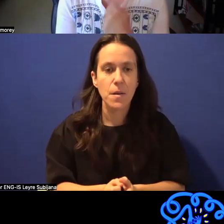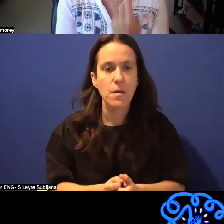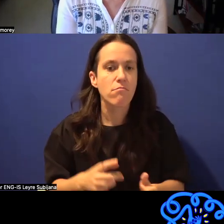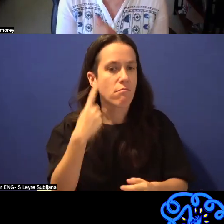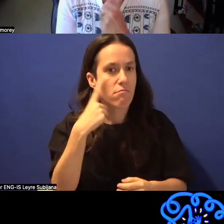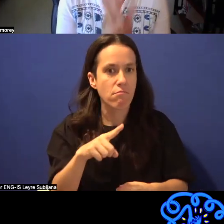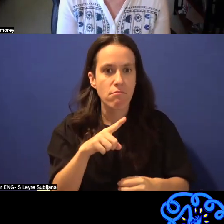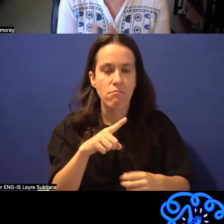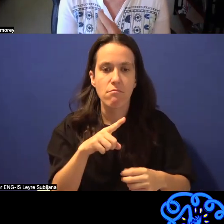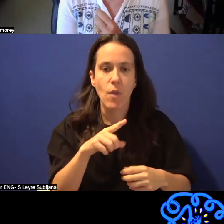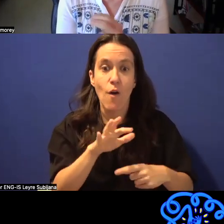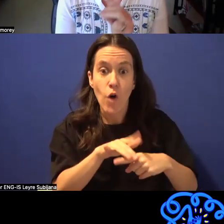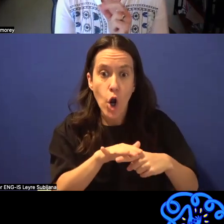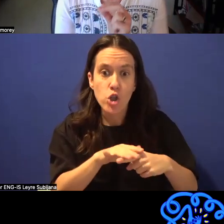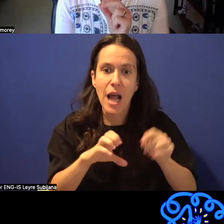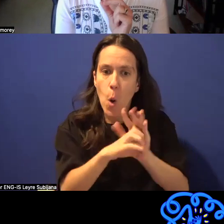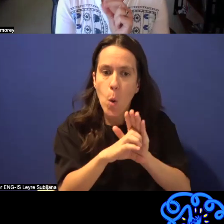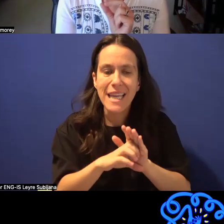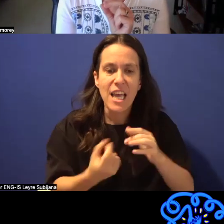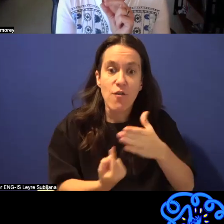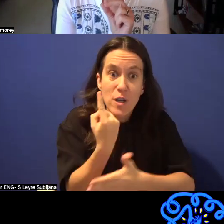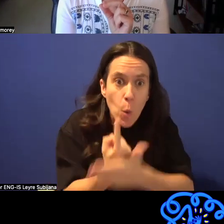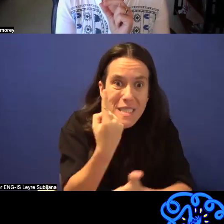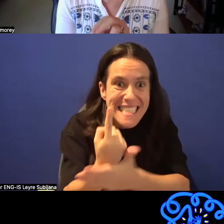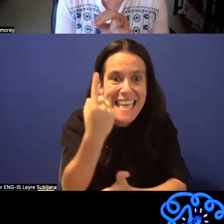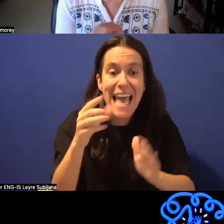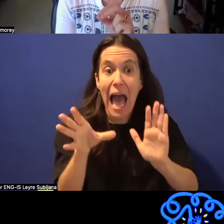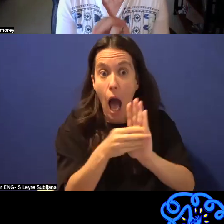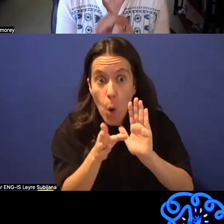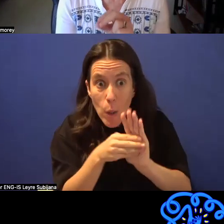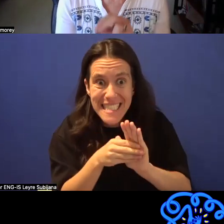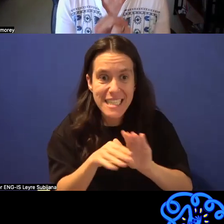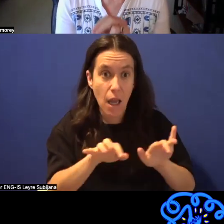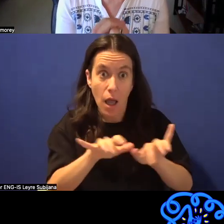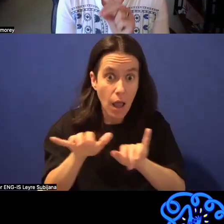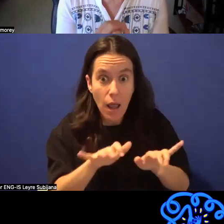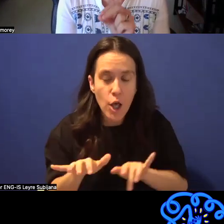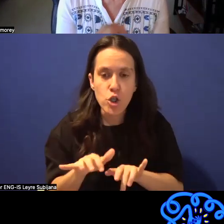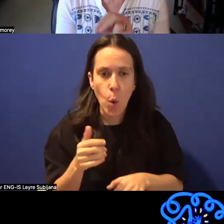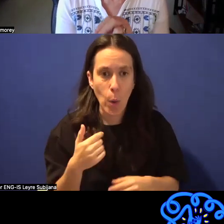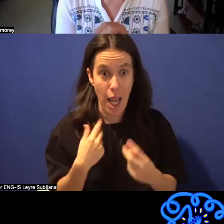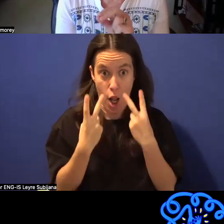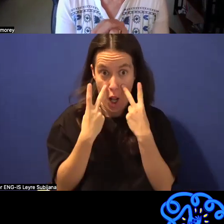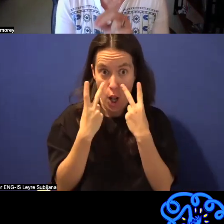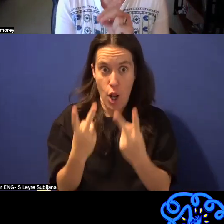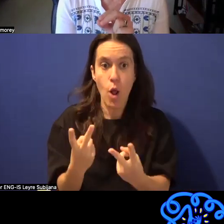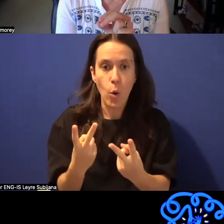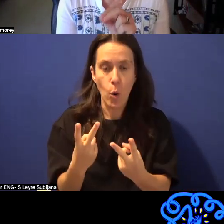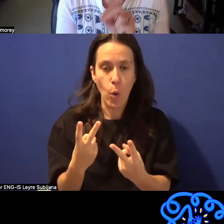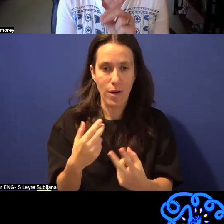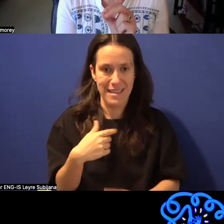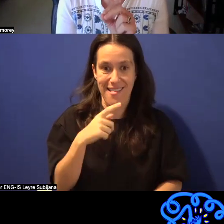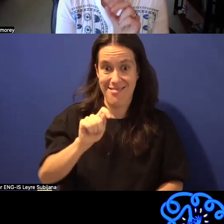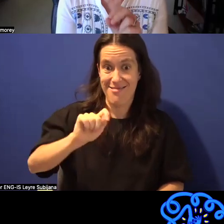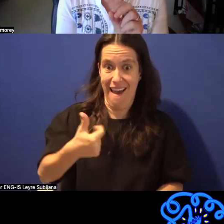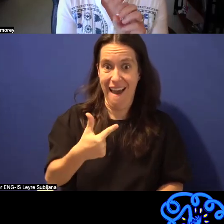phonological coding, frequency, and iconicity, we looked just at the signs, the tagged responses that were in ASL Lex. So we